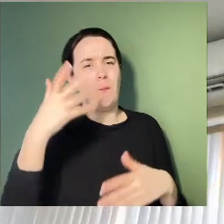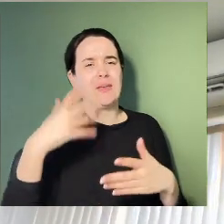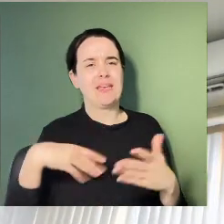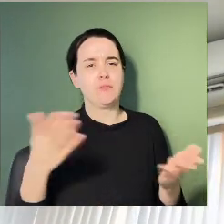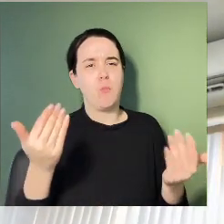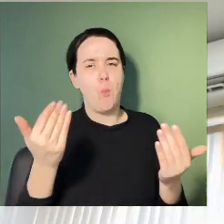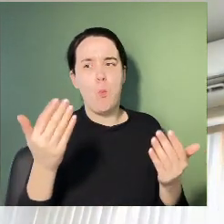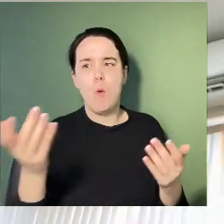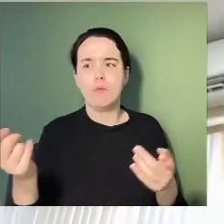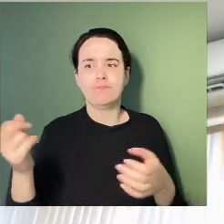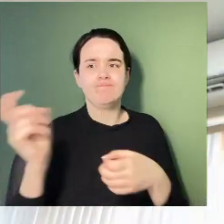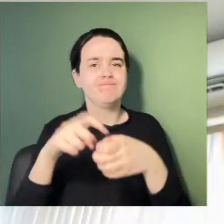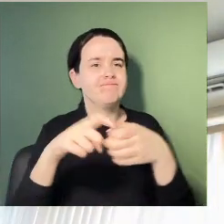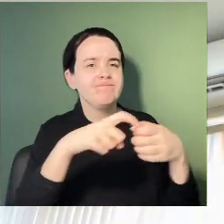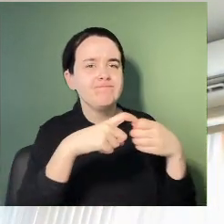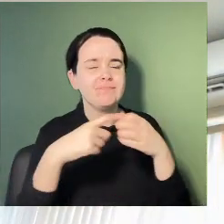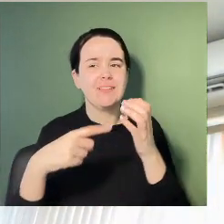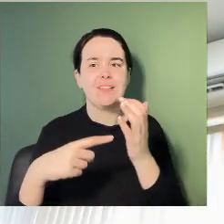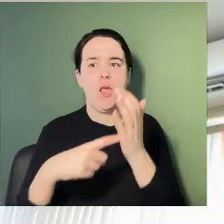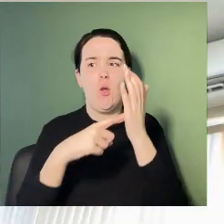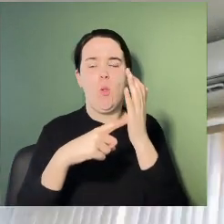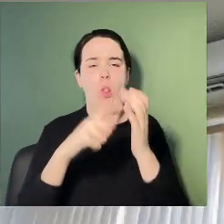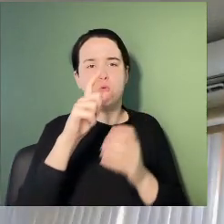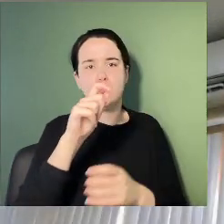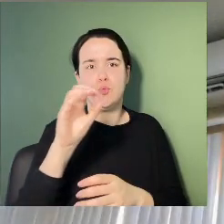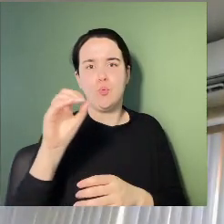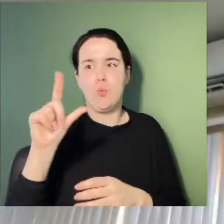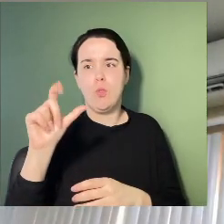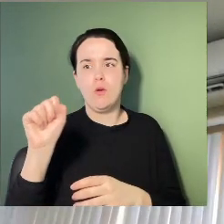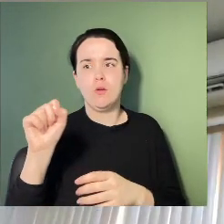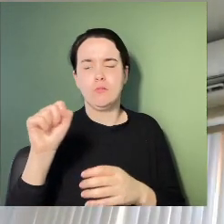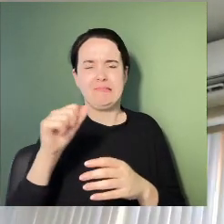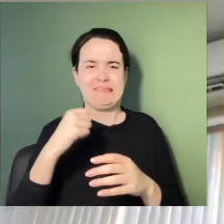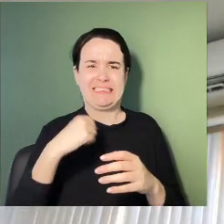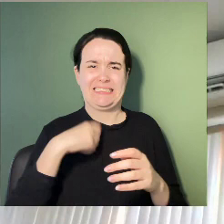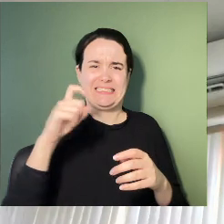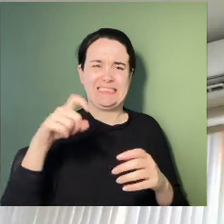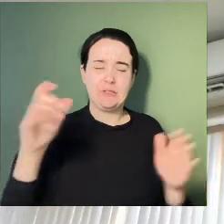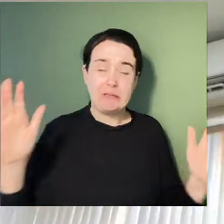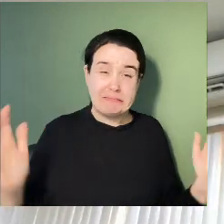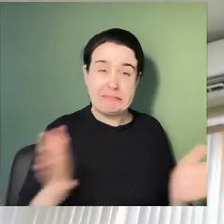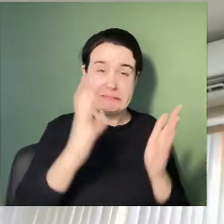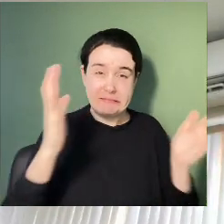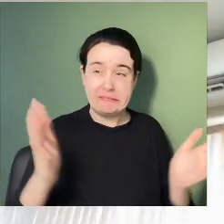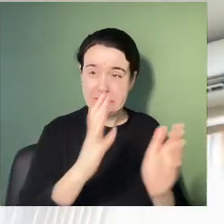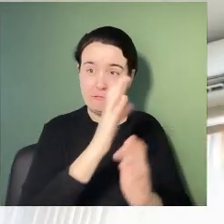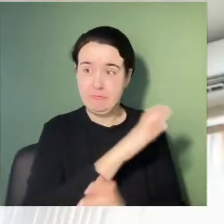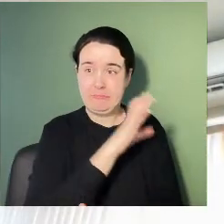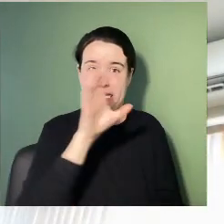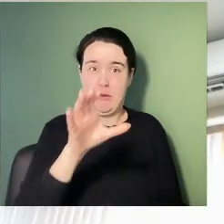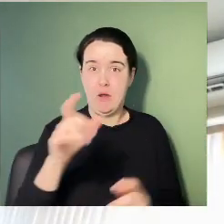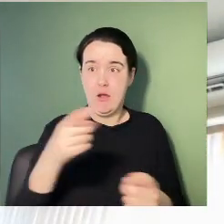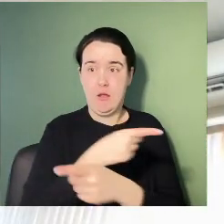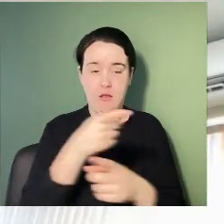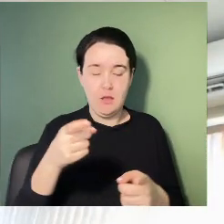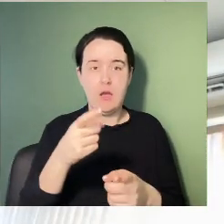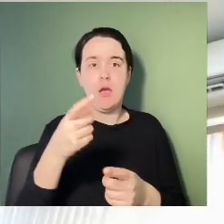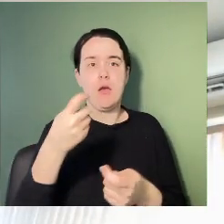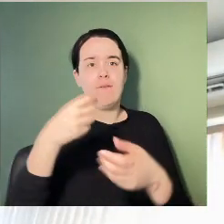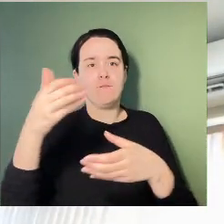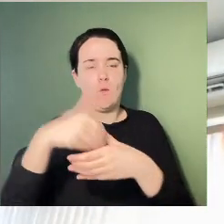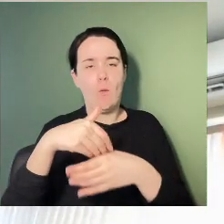ensure that the technological tools we are pushing for to enhance our democratic process